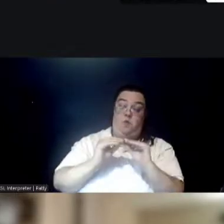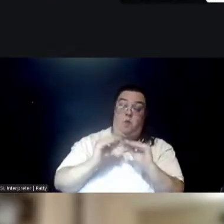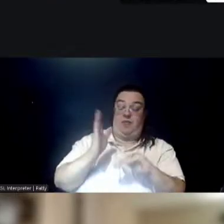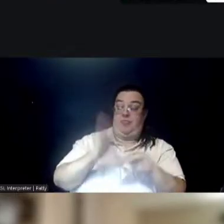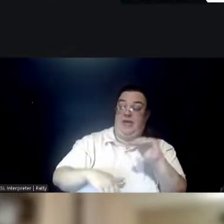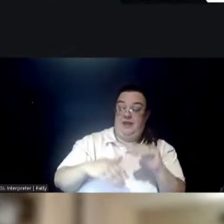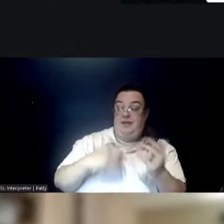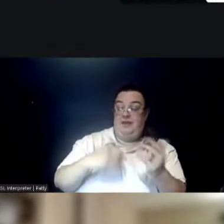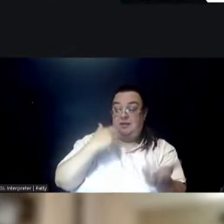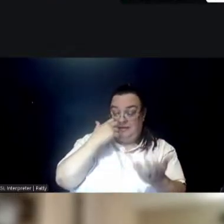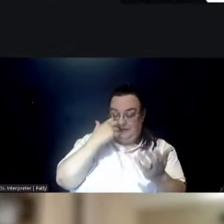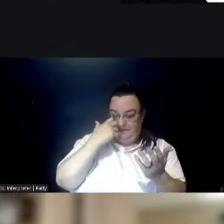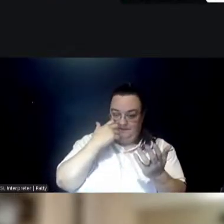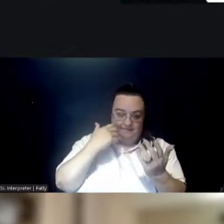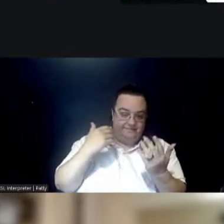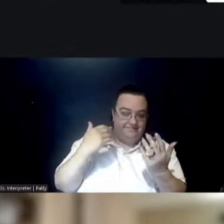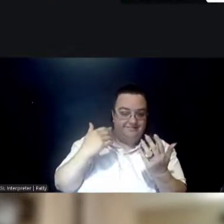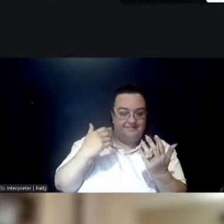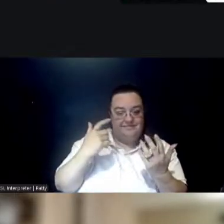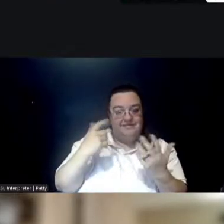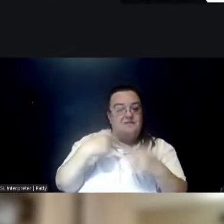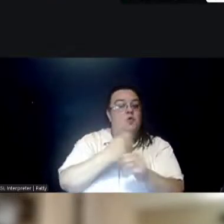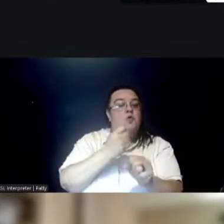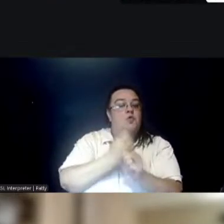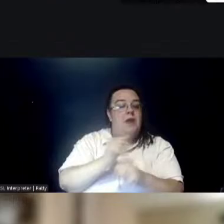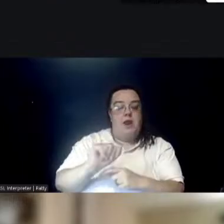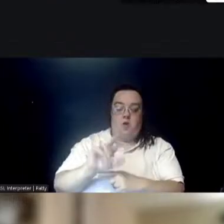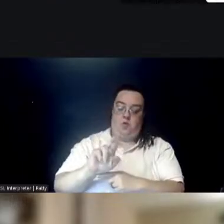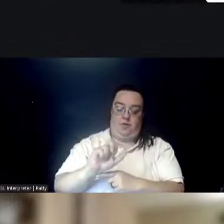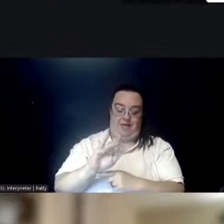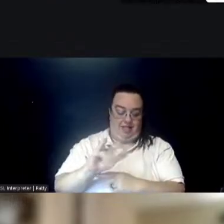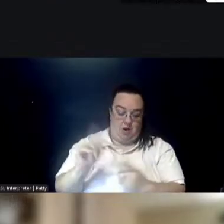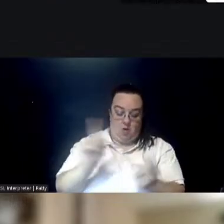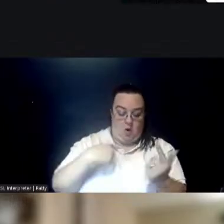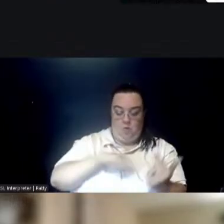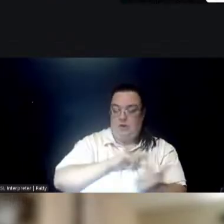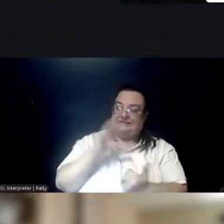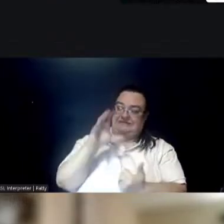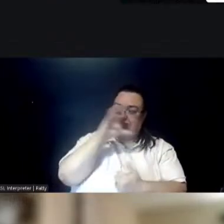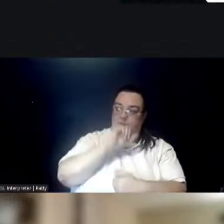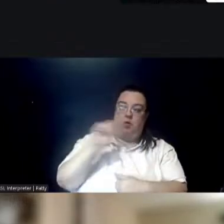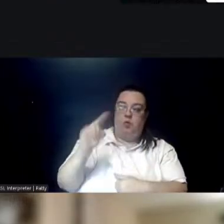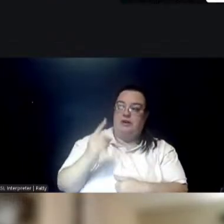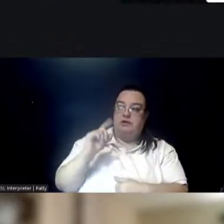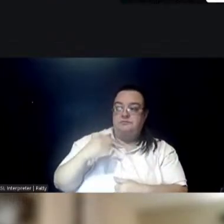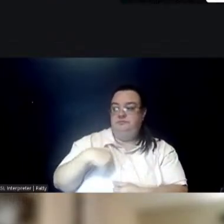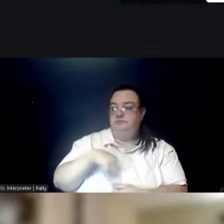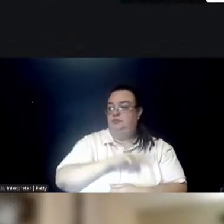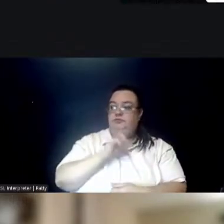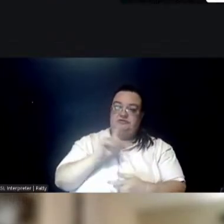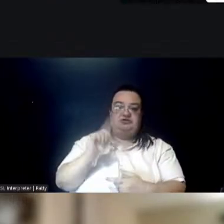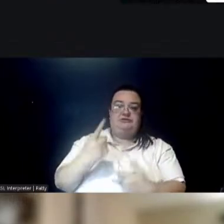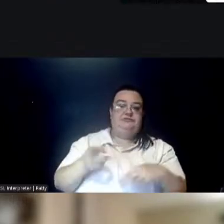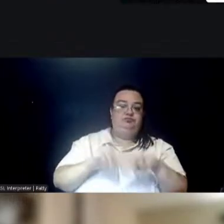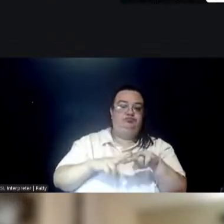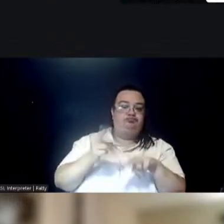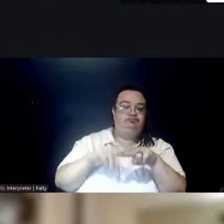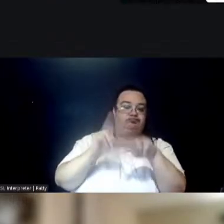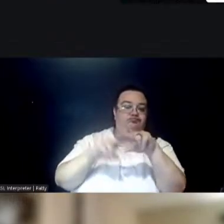have it create a reality where the assumption is we are just perpetually increasing the tax rate.